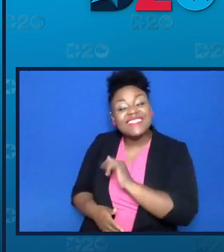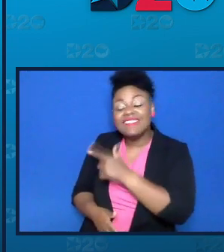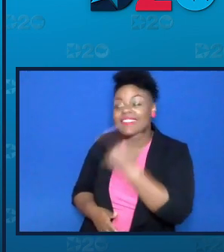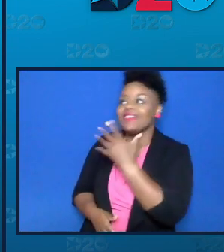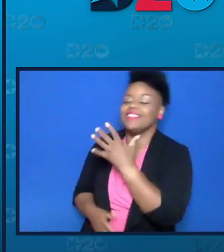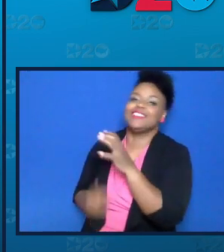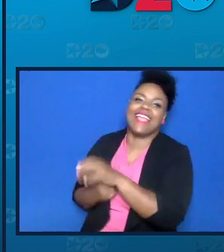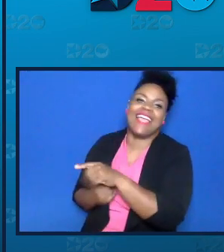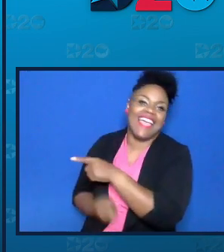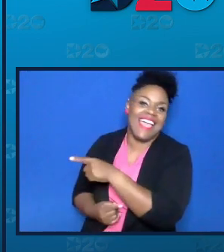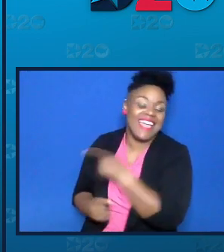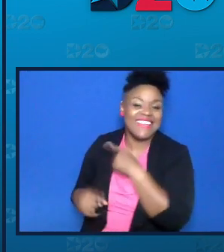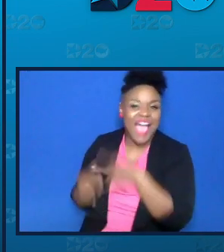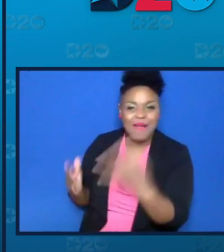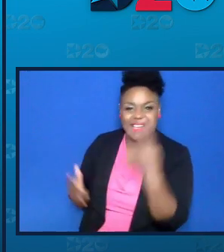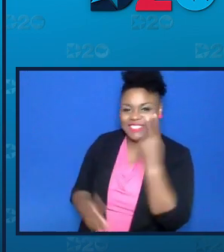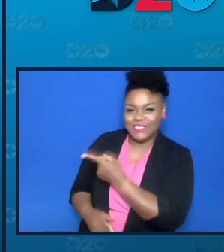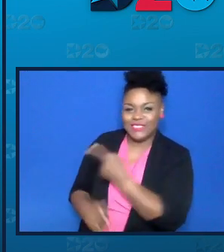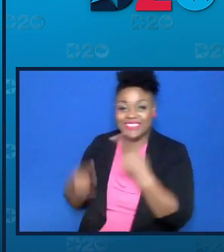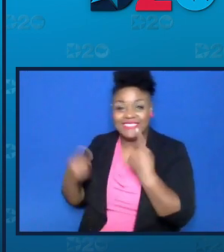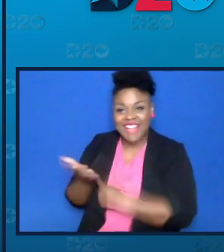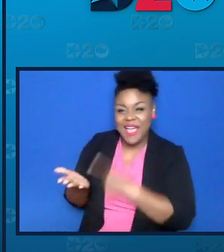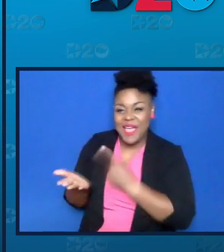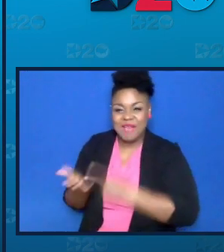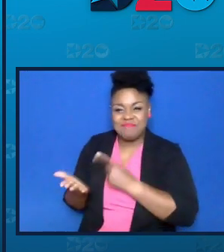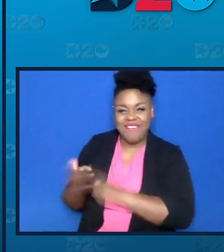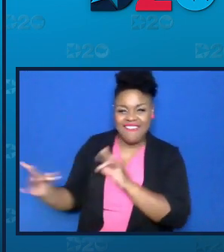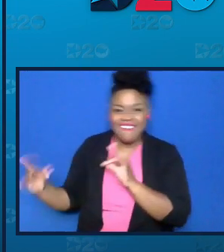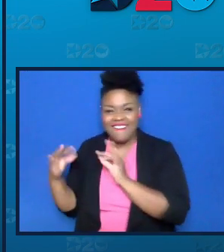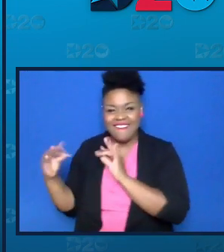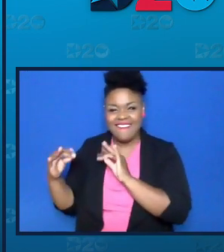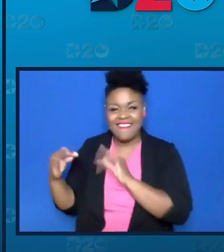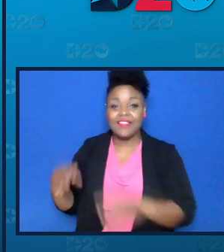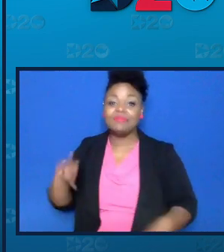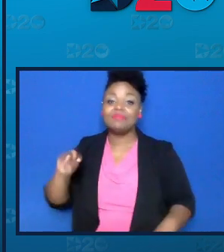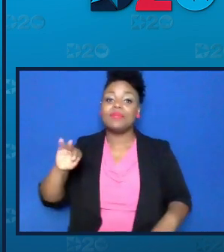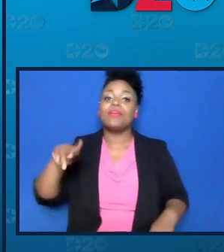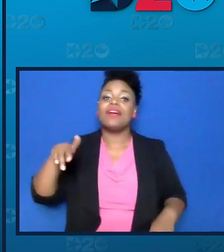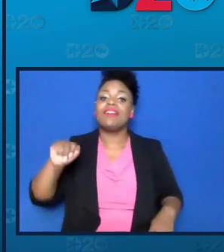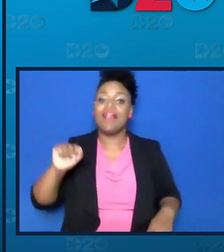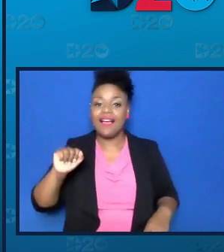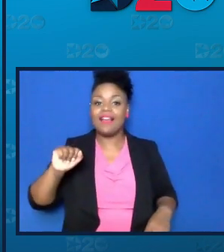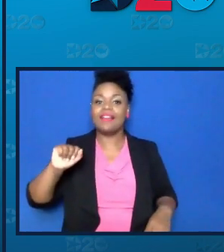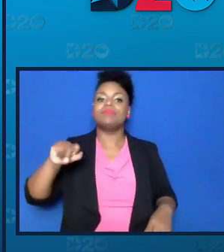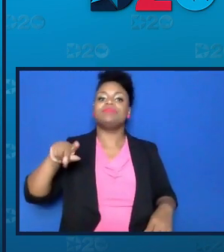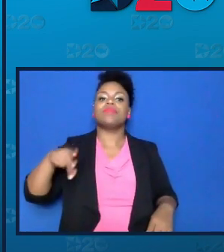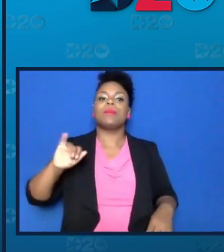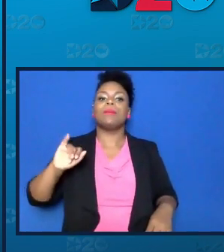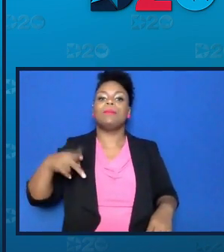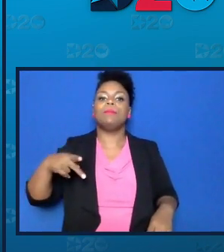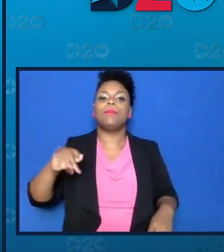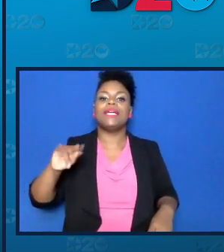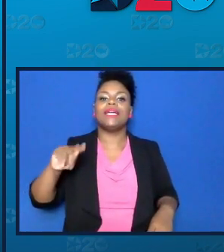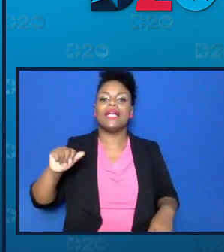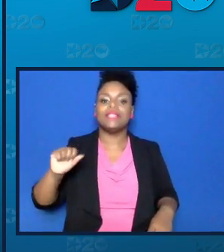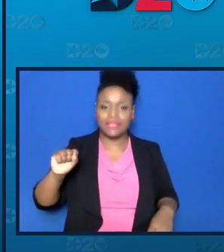her debate our current vice president, Mika Pence. Or is it Pence? It's pronounced Ponce,